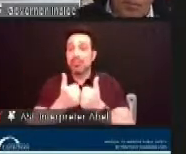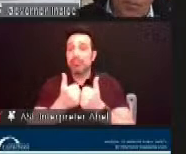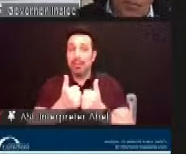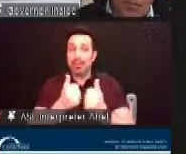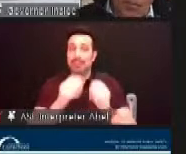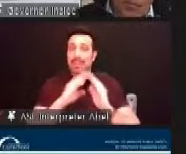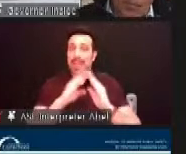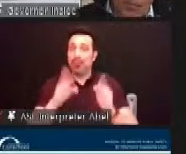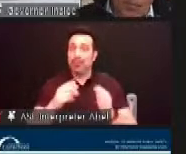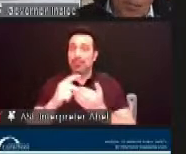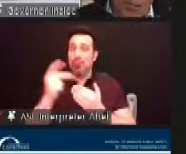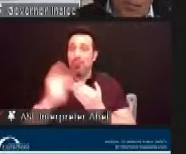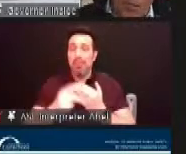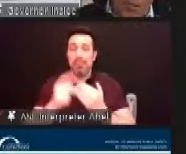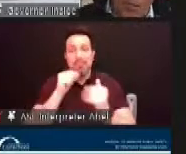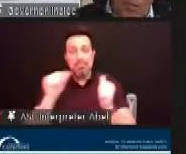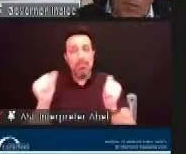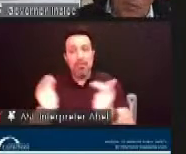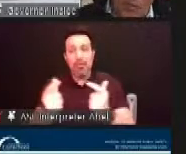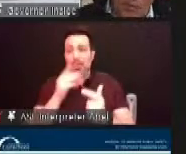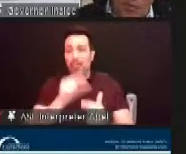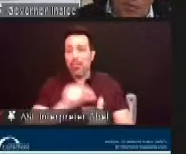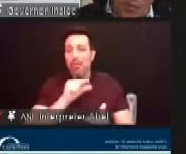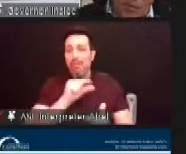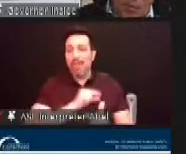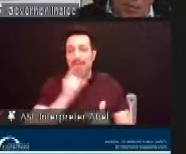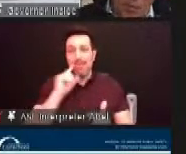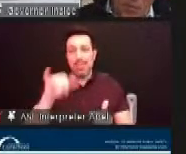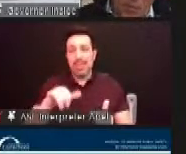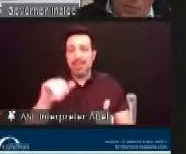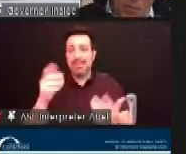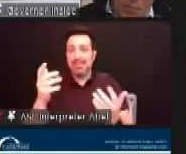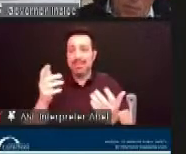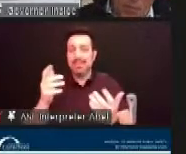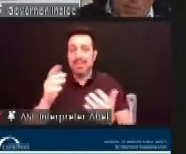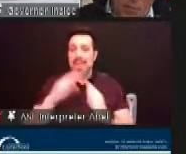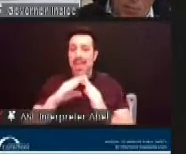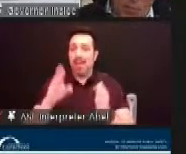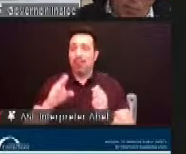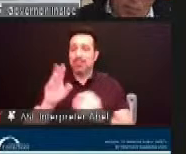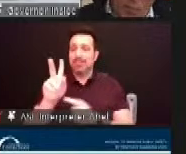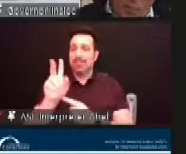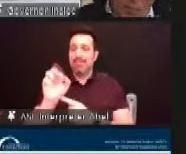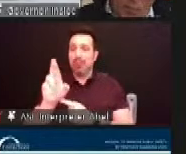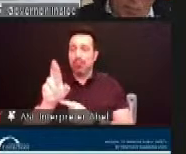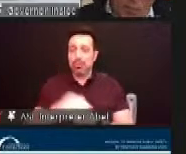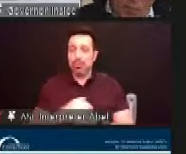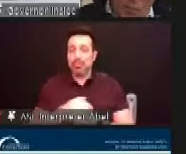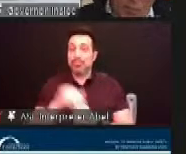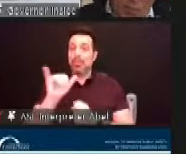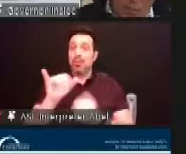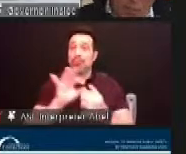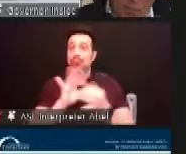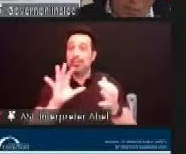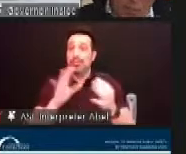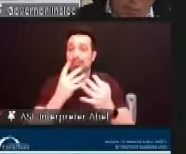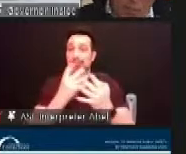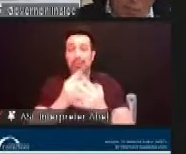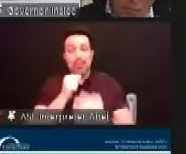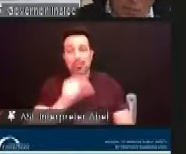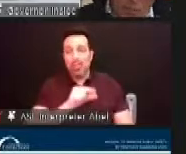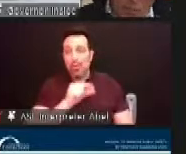housing program is that not everybody qualifies for the ERD housing voucher. Those releasing from jail don't